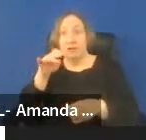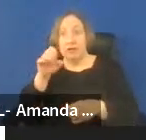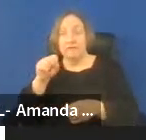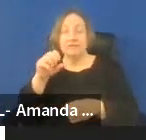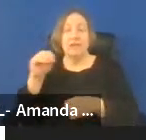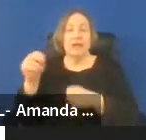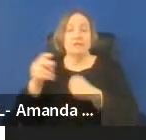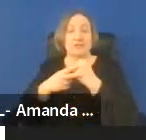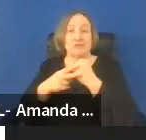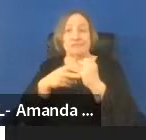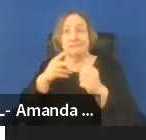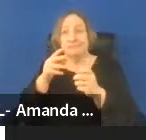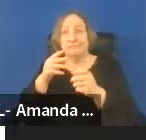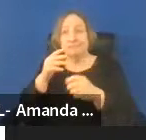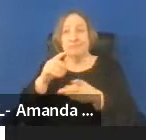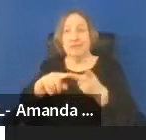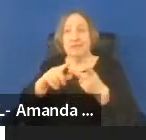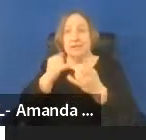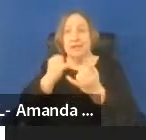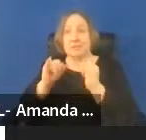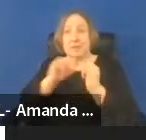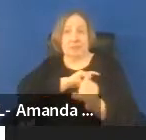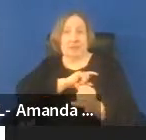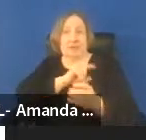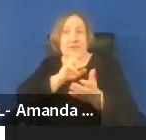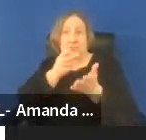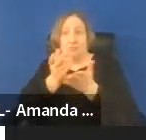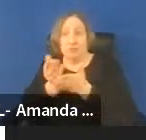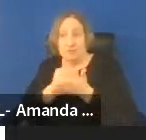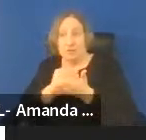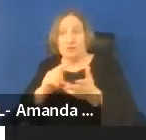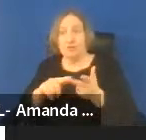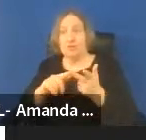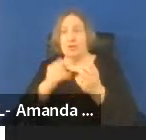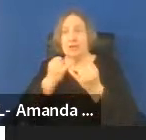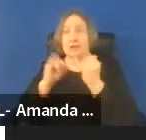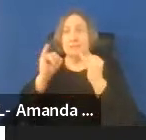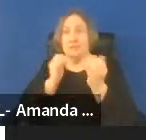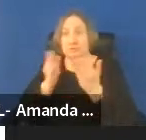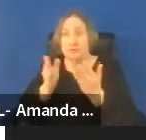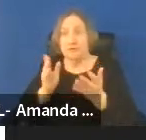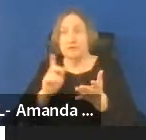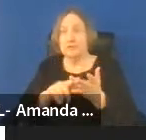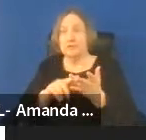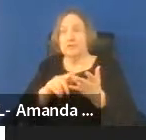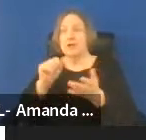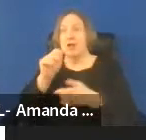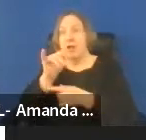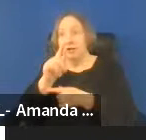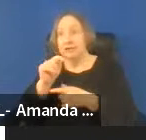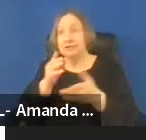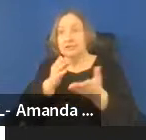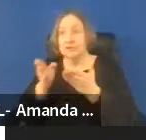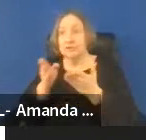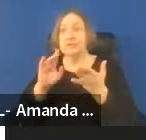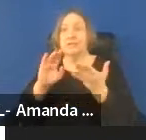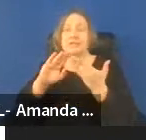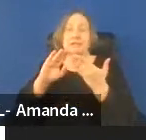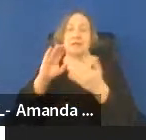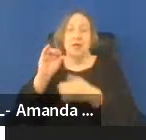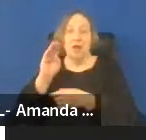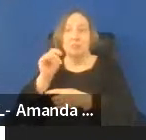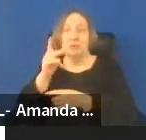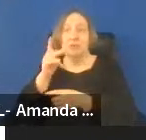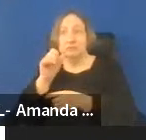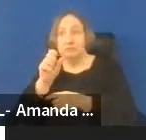Independent Police Review, Audit Services, Ombudsman, and City Elections. It is very important that